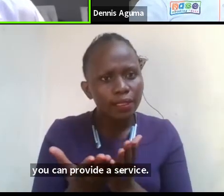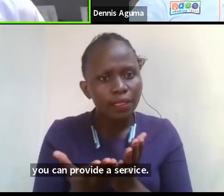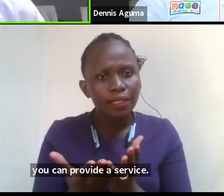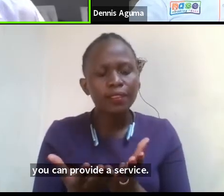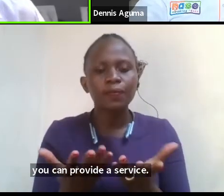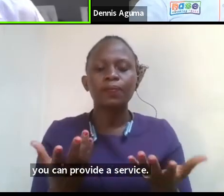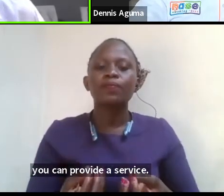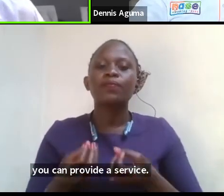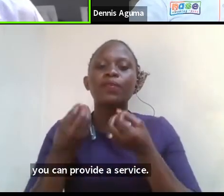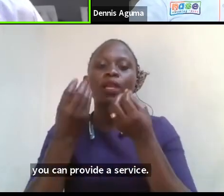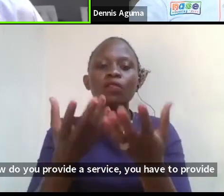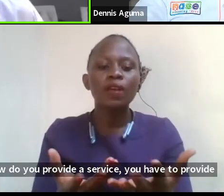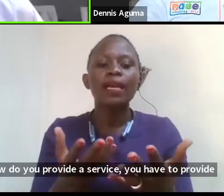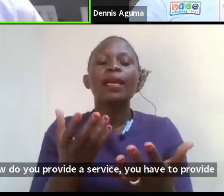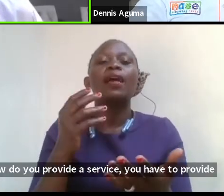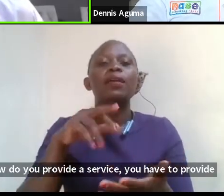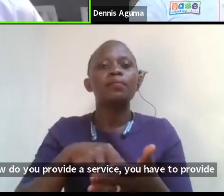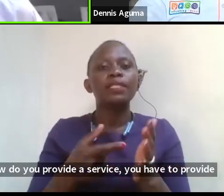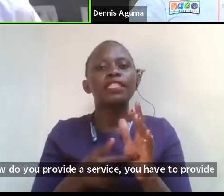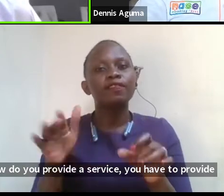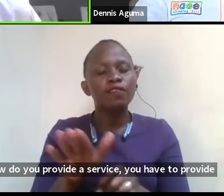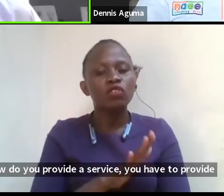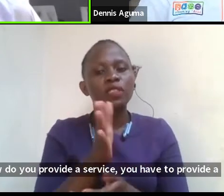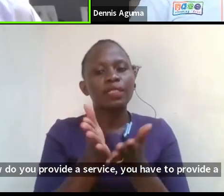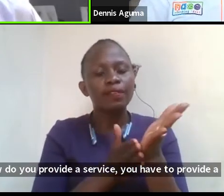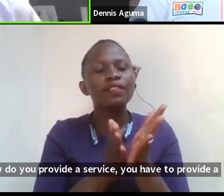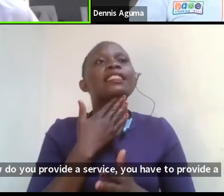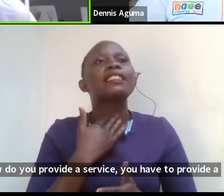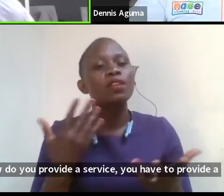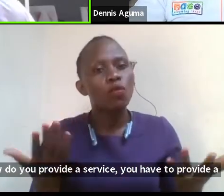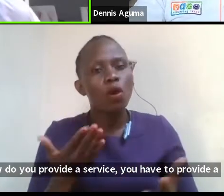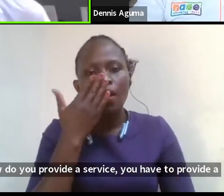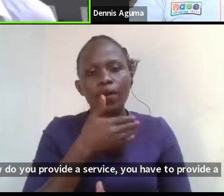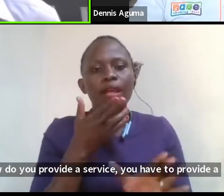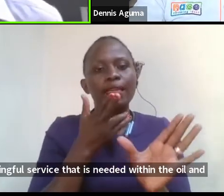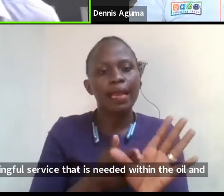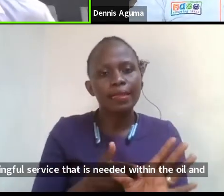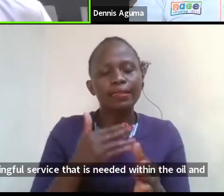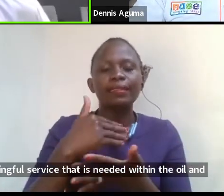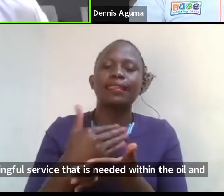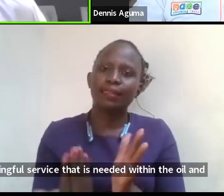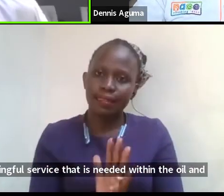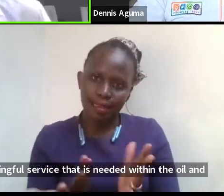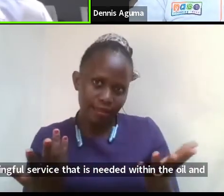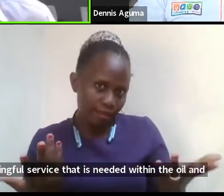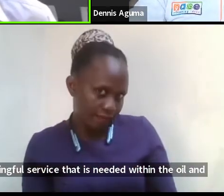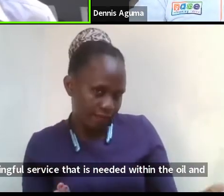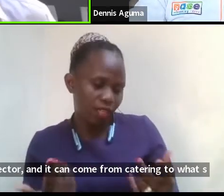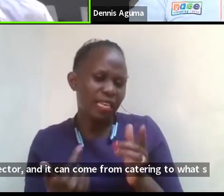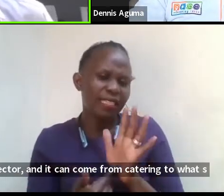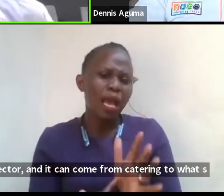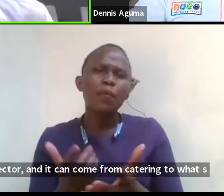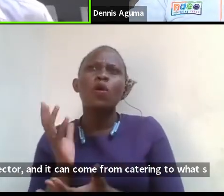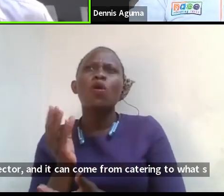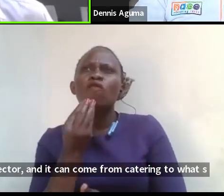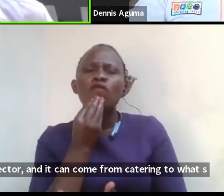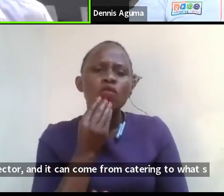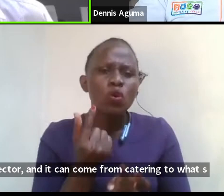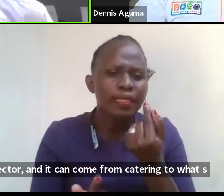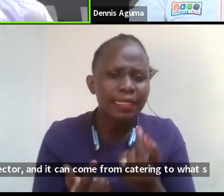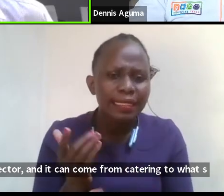to provide a meaningful service that is needed within the oil and gas sector. And it can come from catering to whatever you are doing